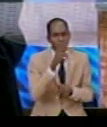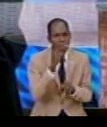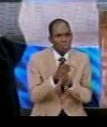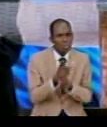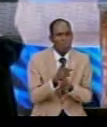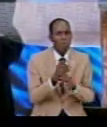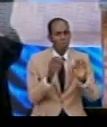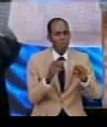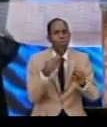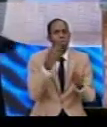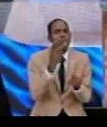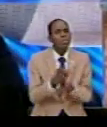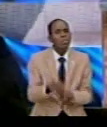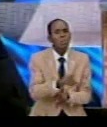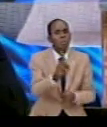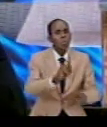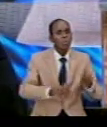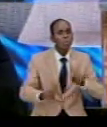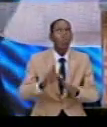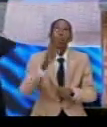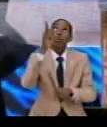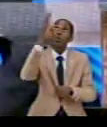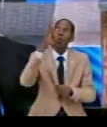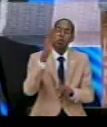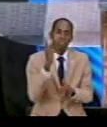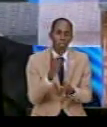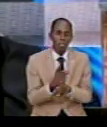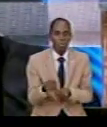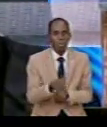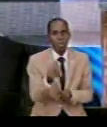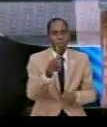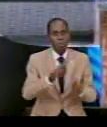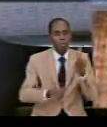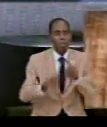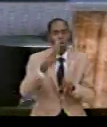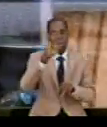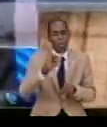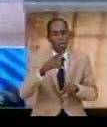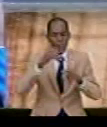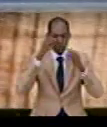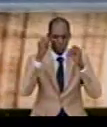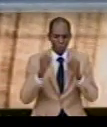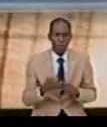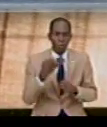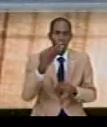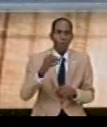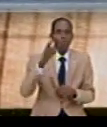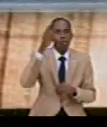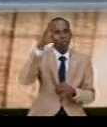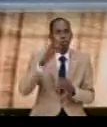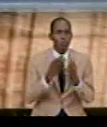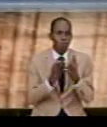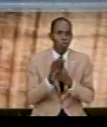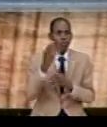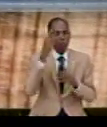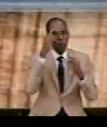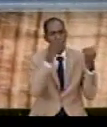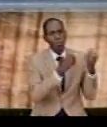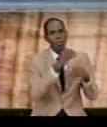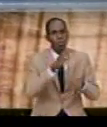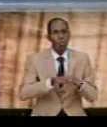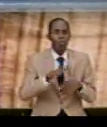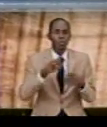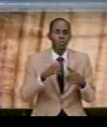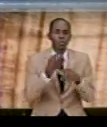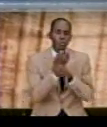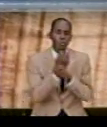keeps them? God. Kept by the power of God through faith unto salvation,